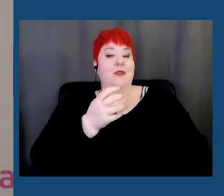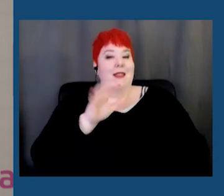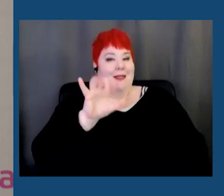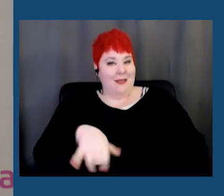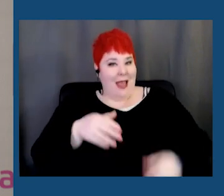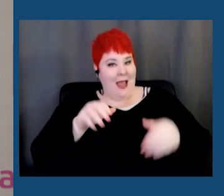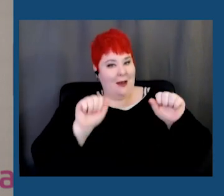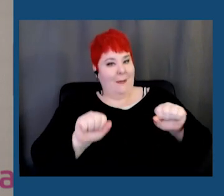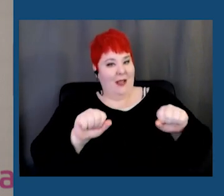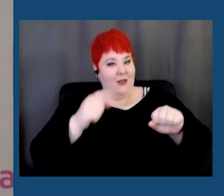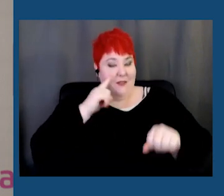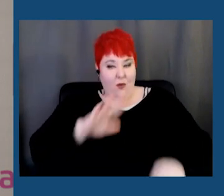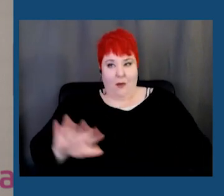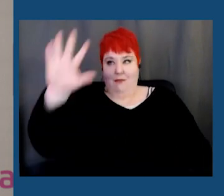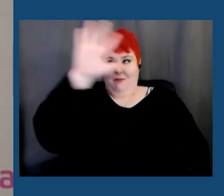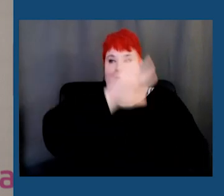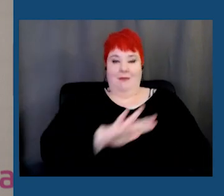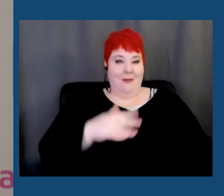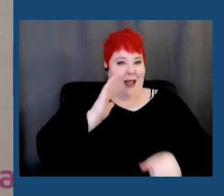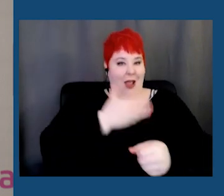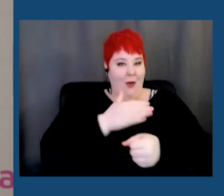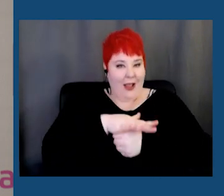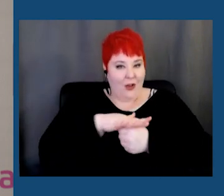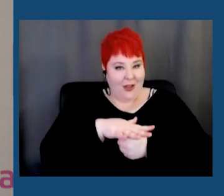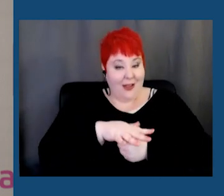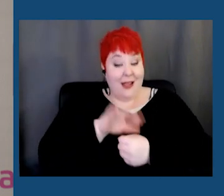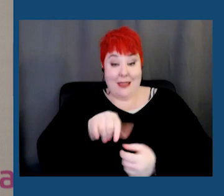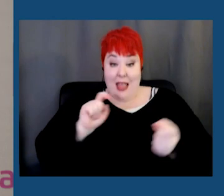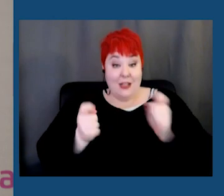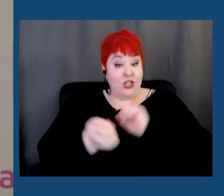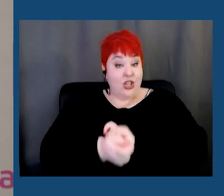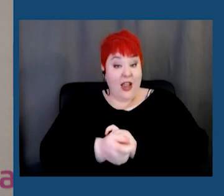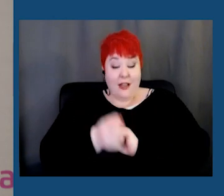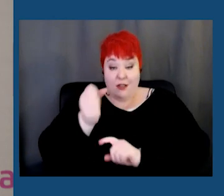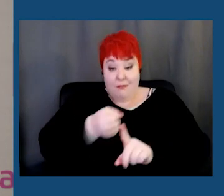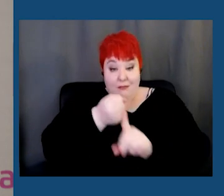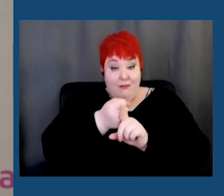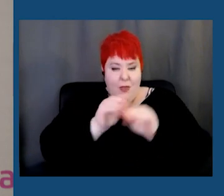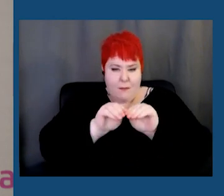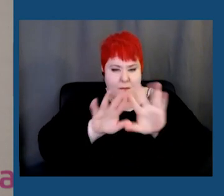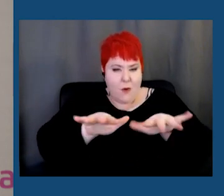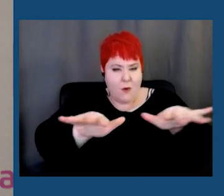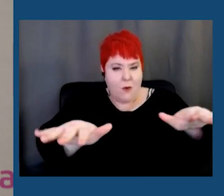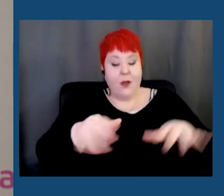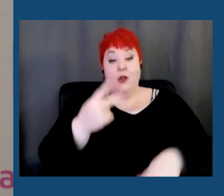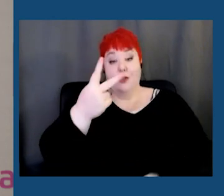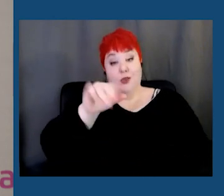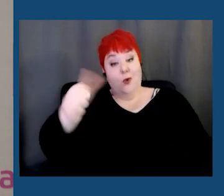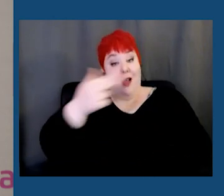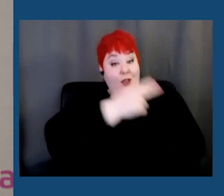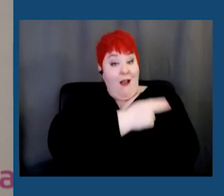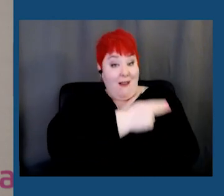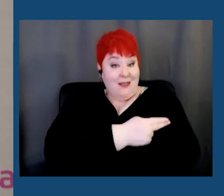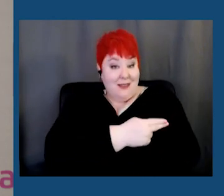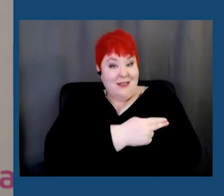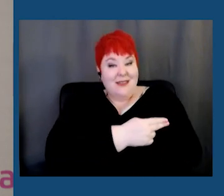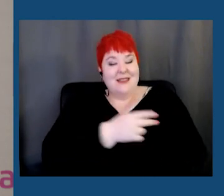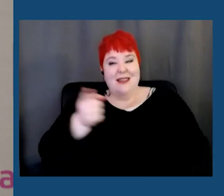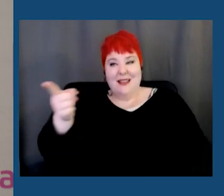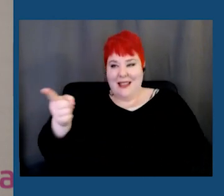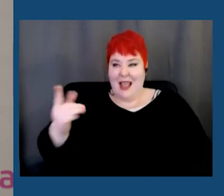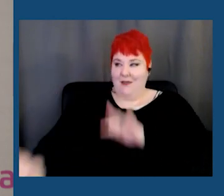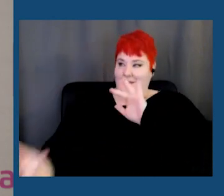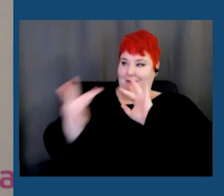This change has ripple effects. Since we implemented our protocol, 2 area hospital systems have reached out to us for